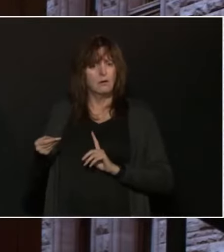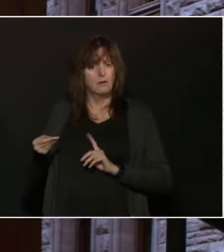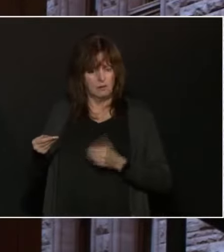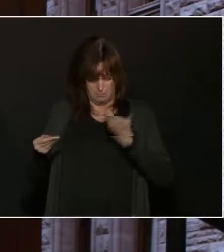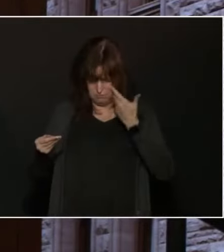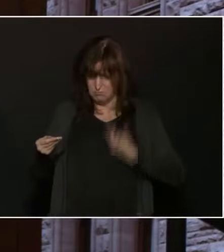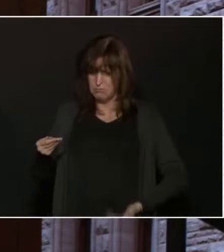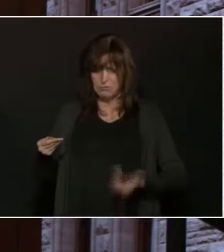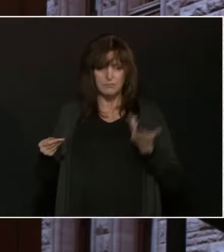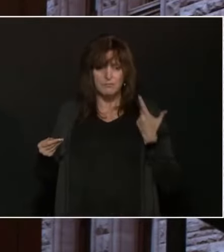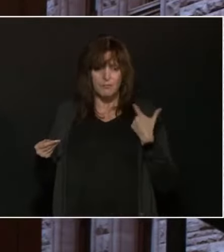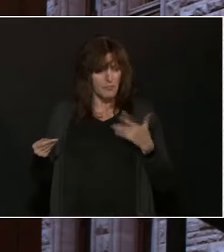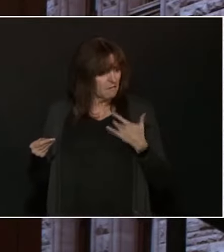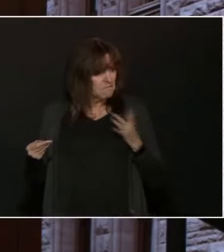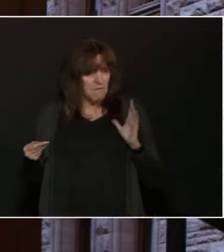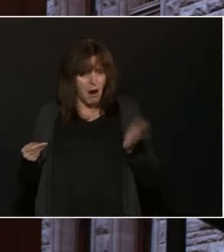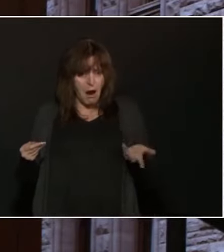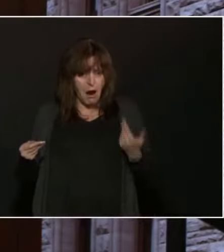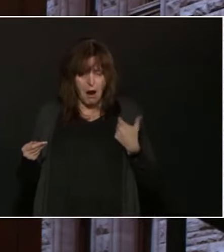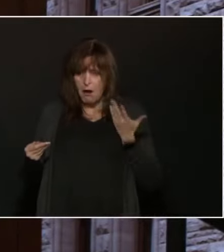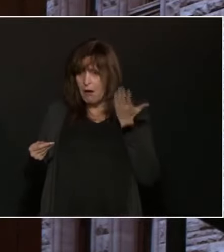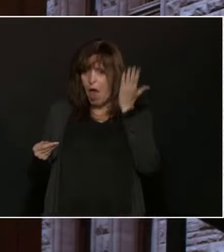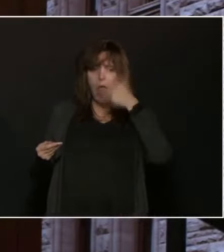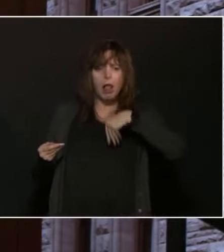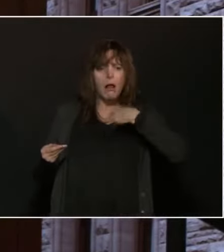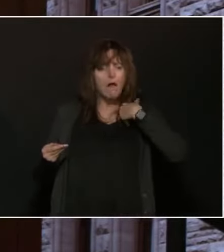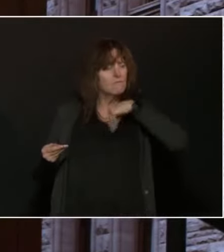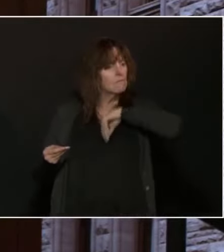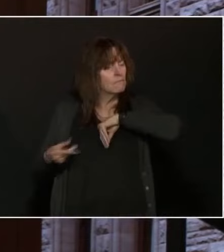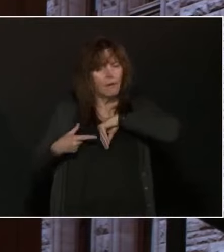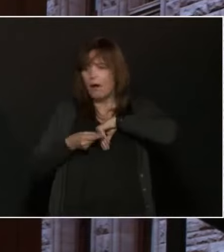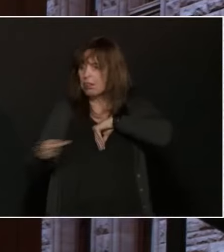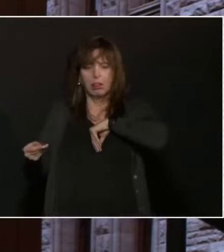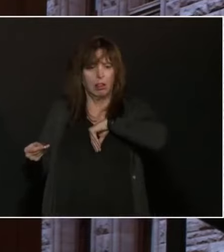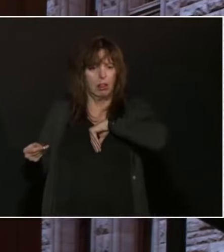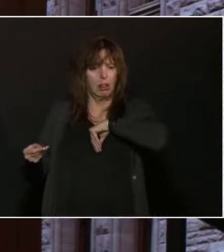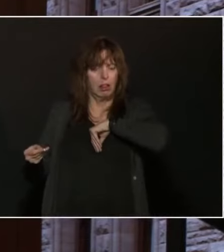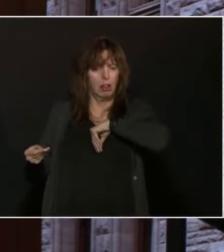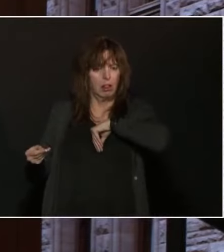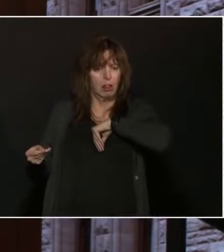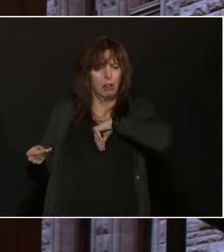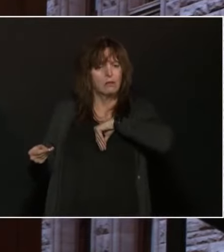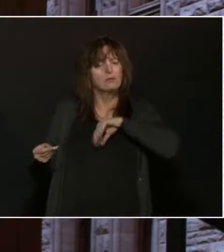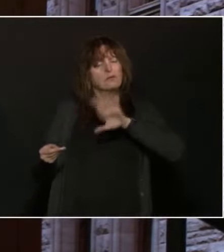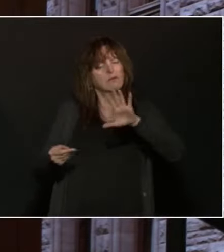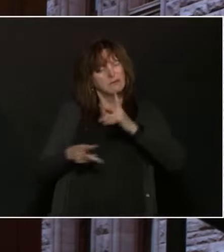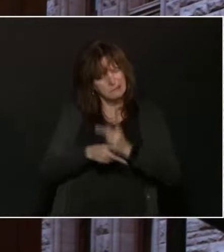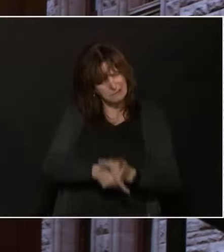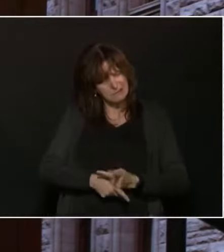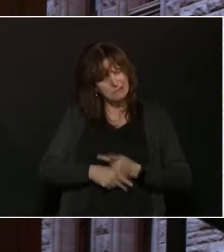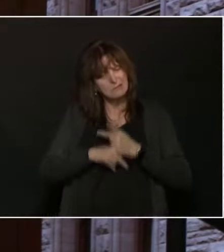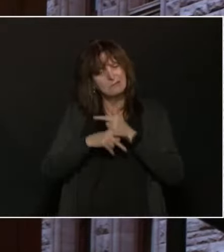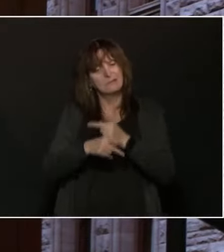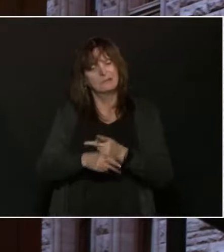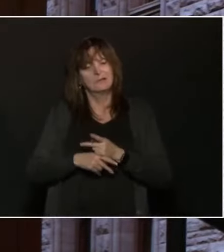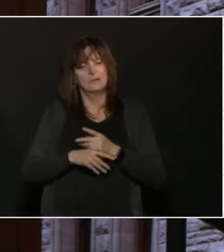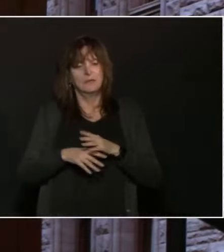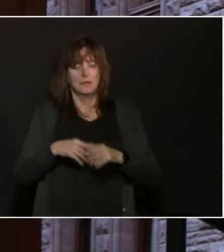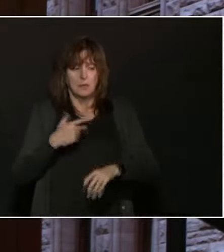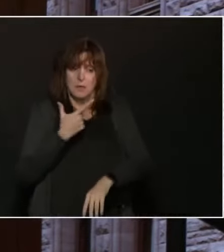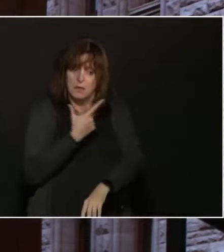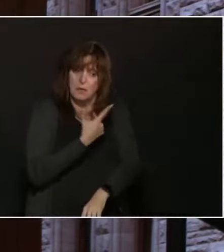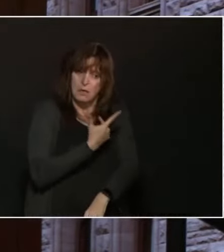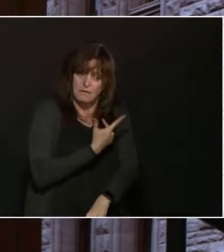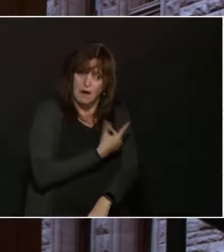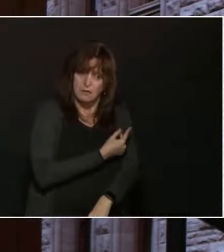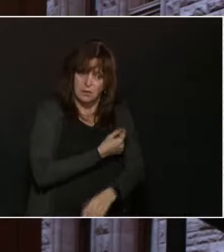that time. So we are asking people to remain vigilant. The vaccine's on the way. The vaccine has shown still to be effective against